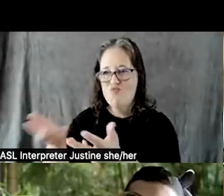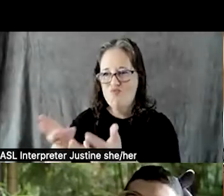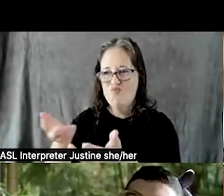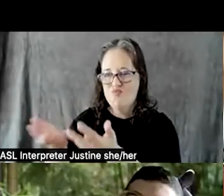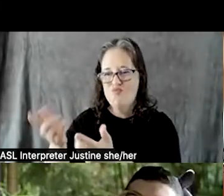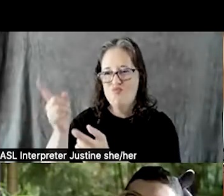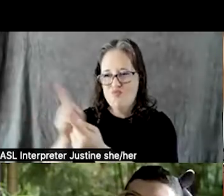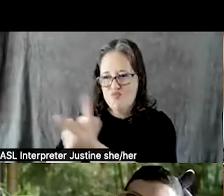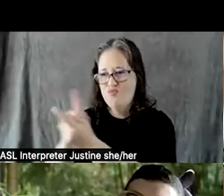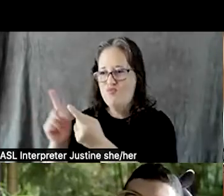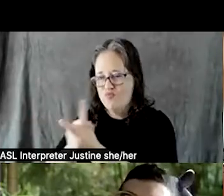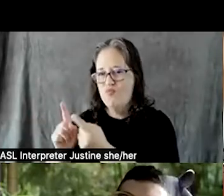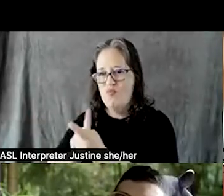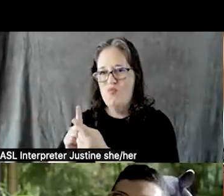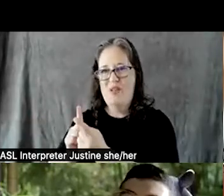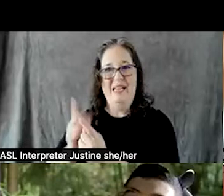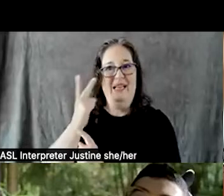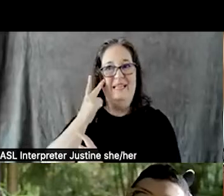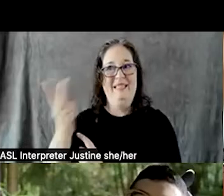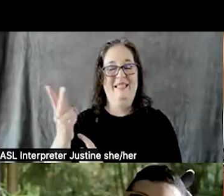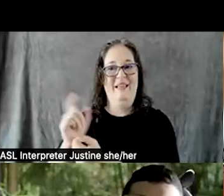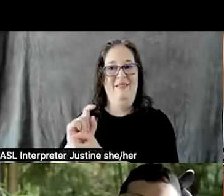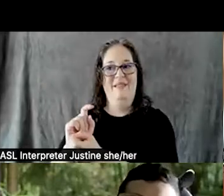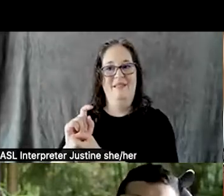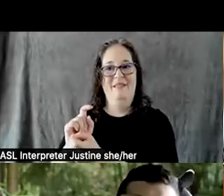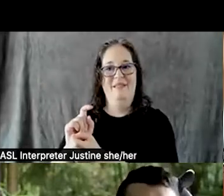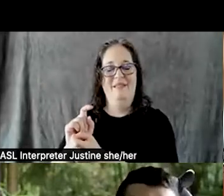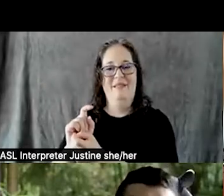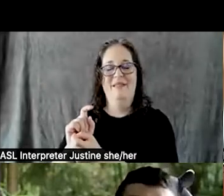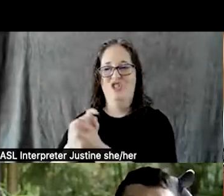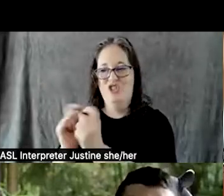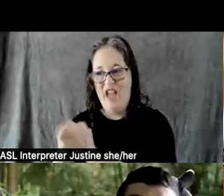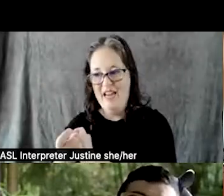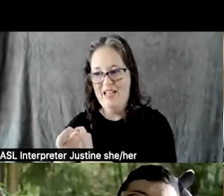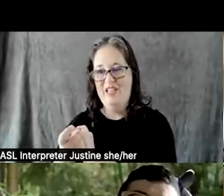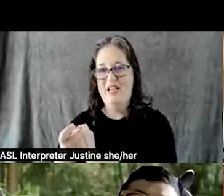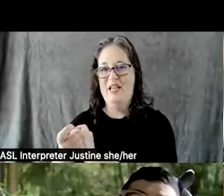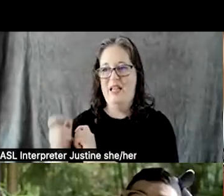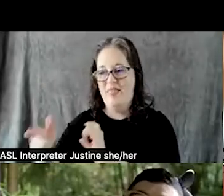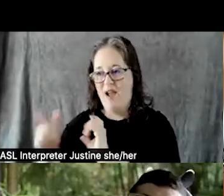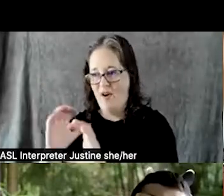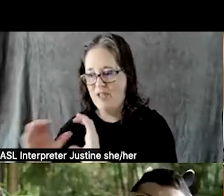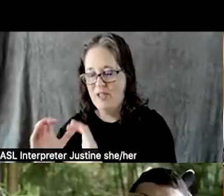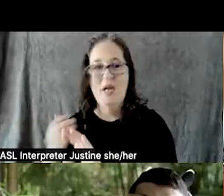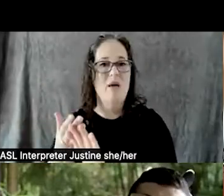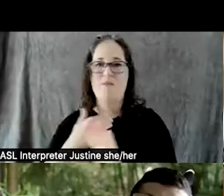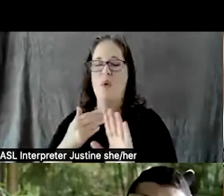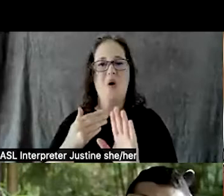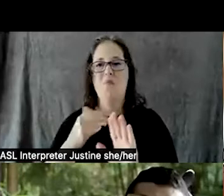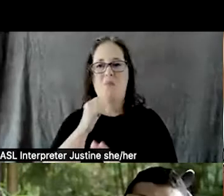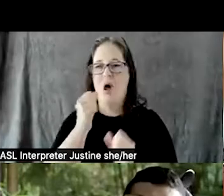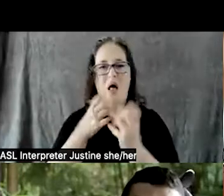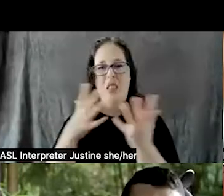the change from the conversation the year prior, there wasn't as much conversation around DEAI. And so just to